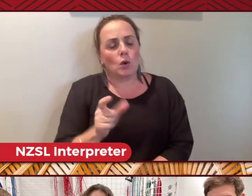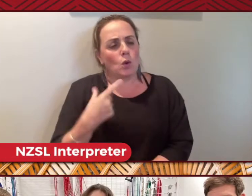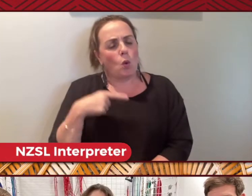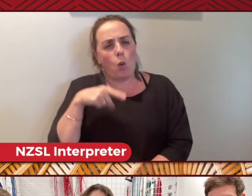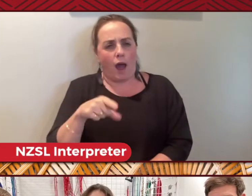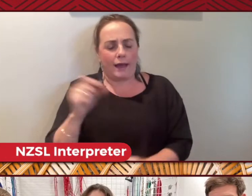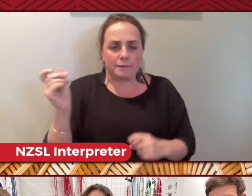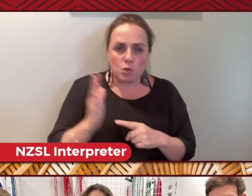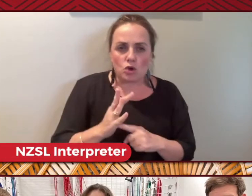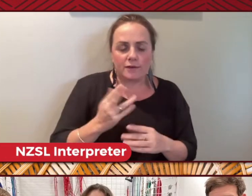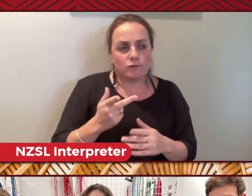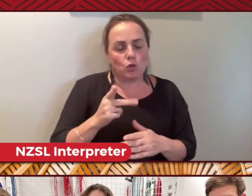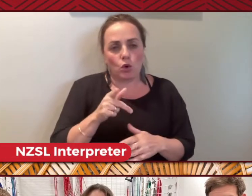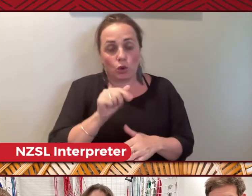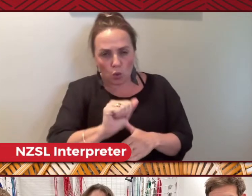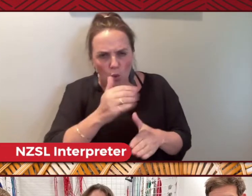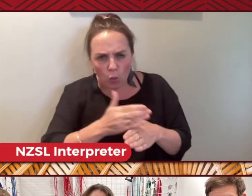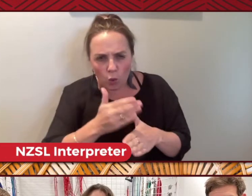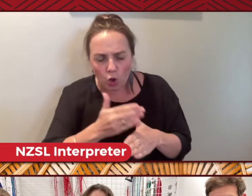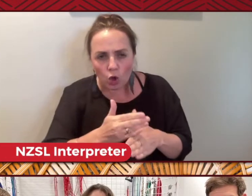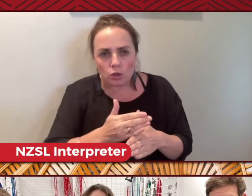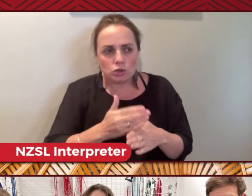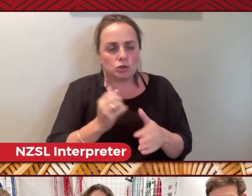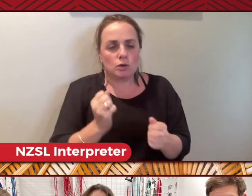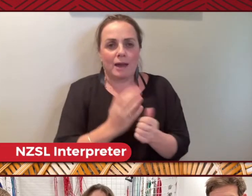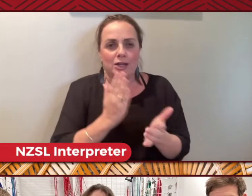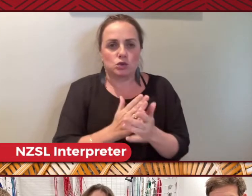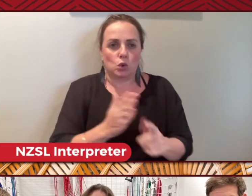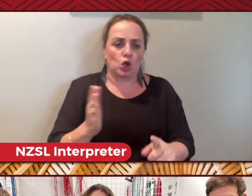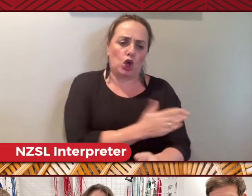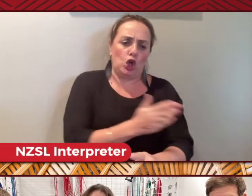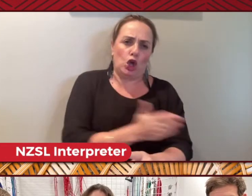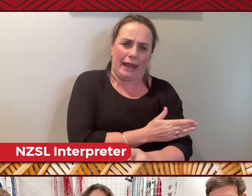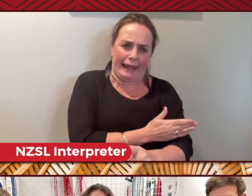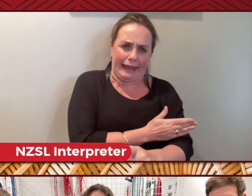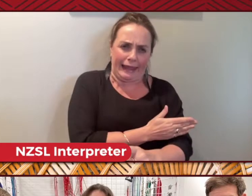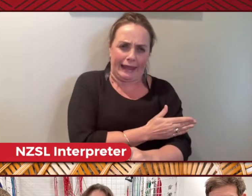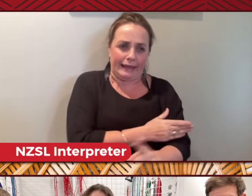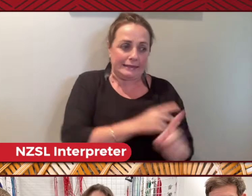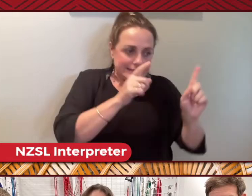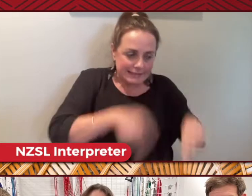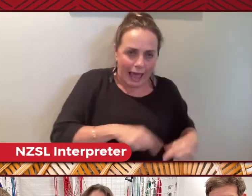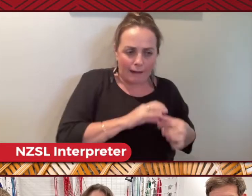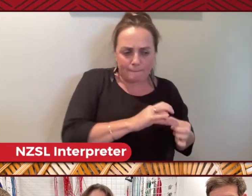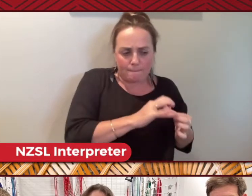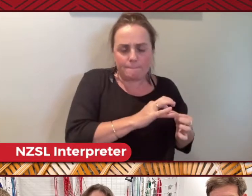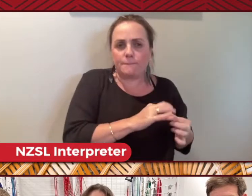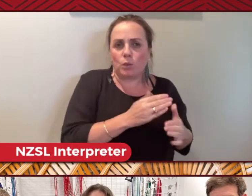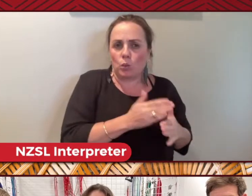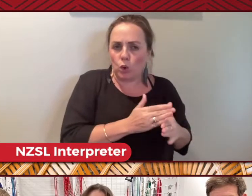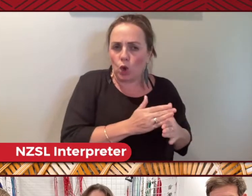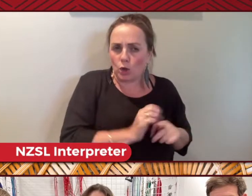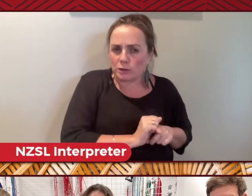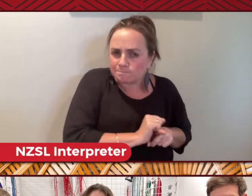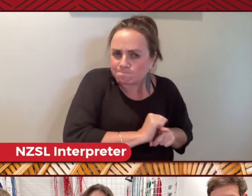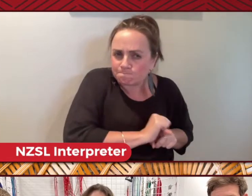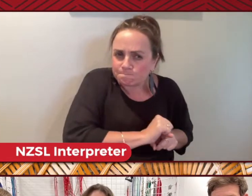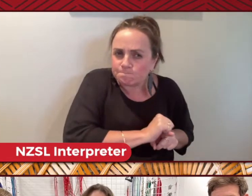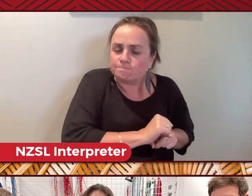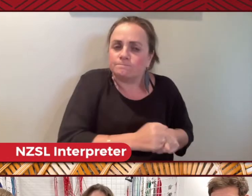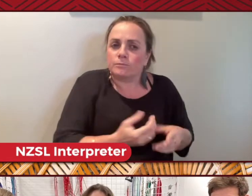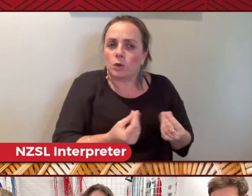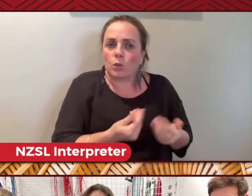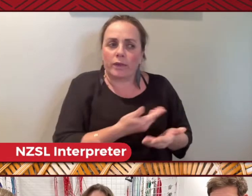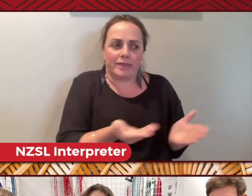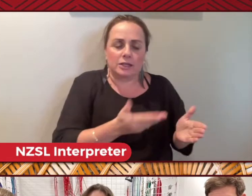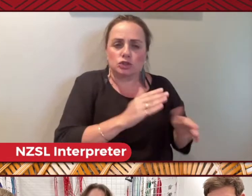for the sort of work you do to occur so early with, or as early as possible with those, our